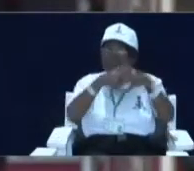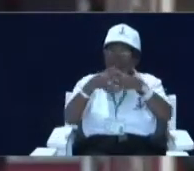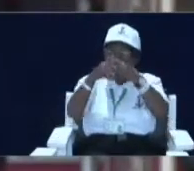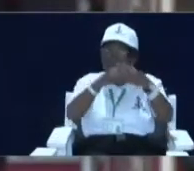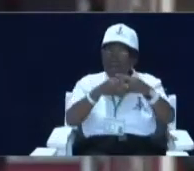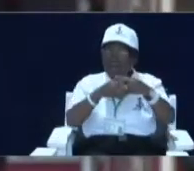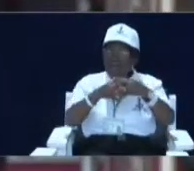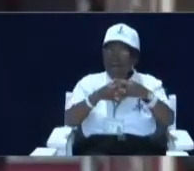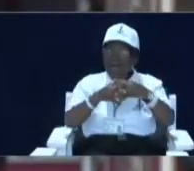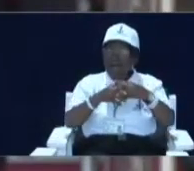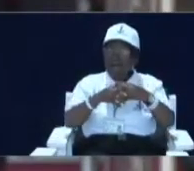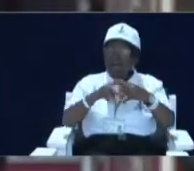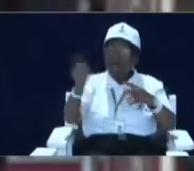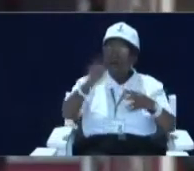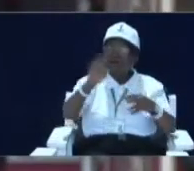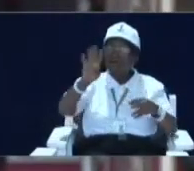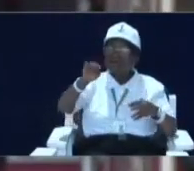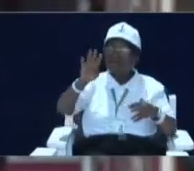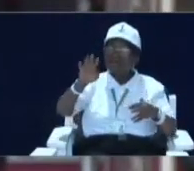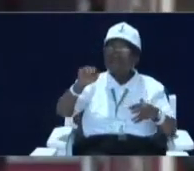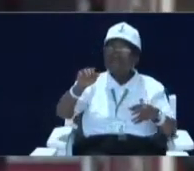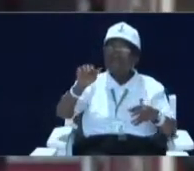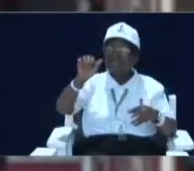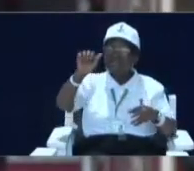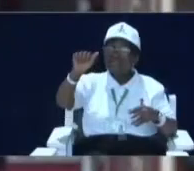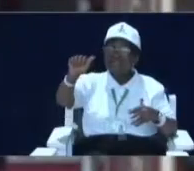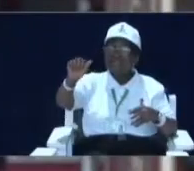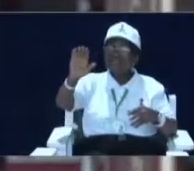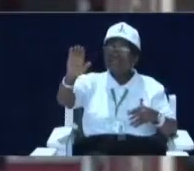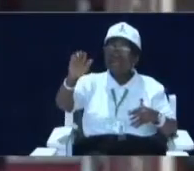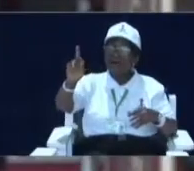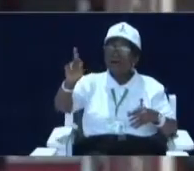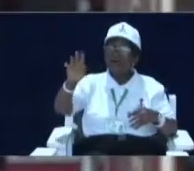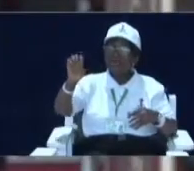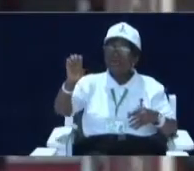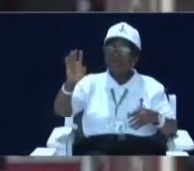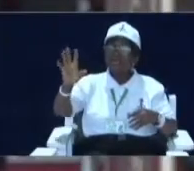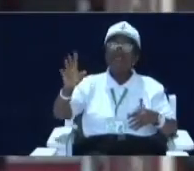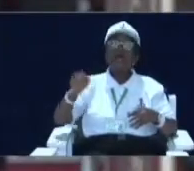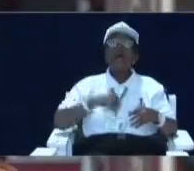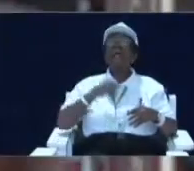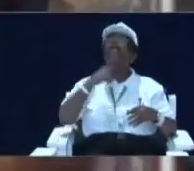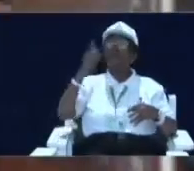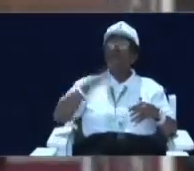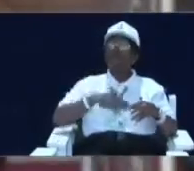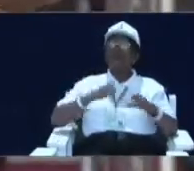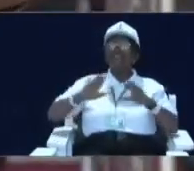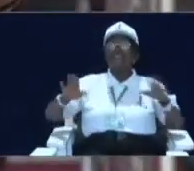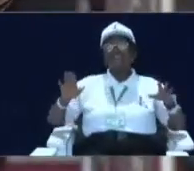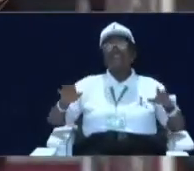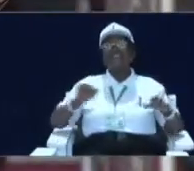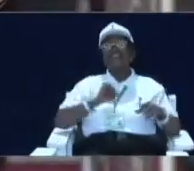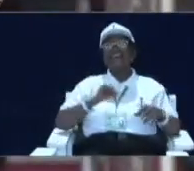114 acres. I told my children when they said it's time to go home, I said, go.